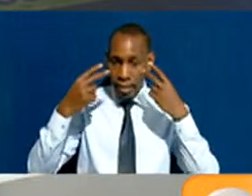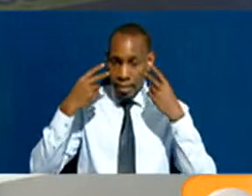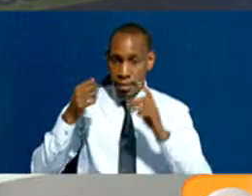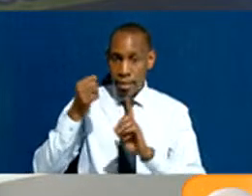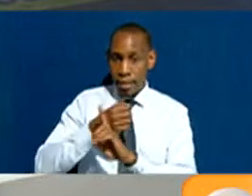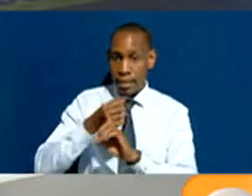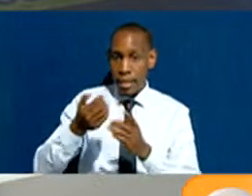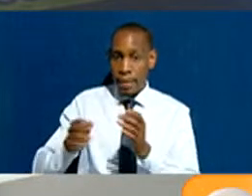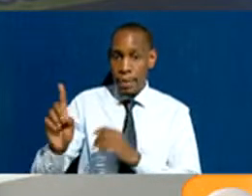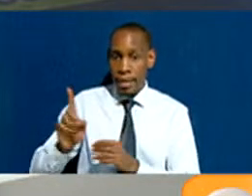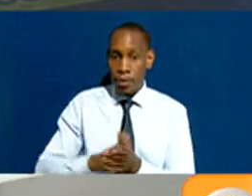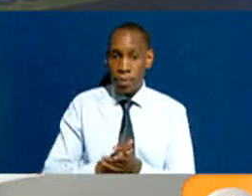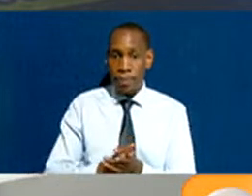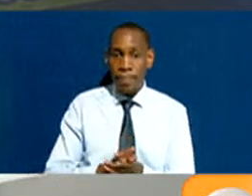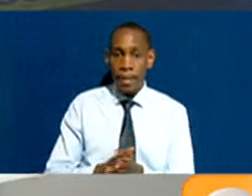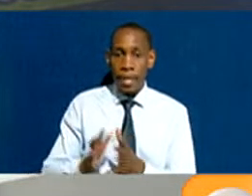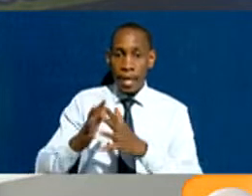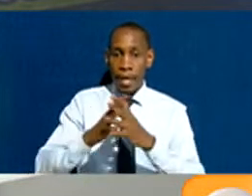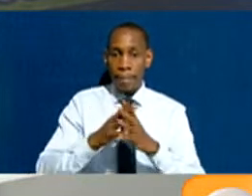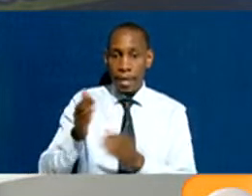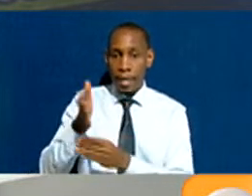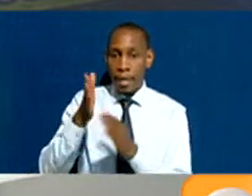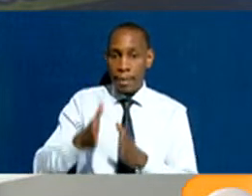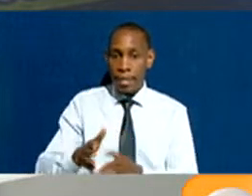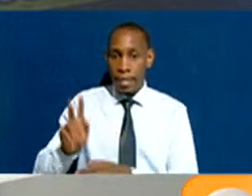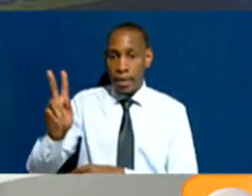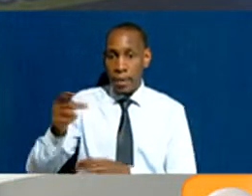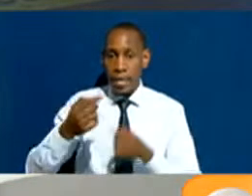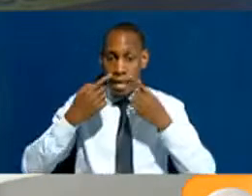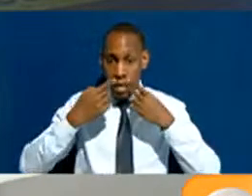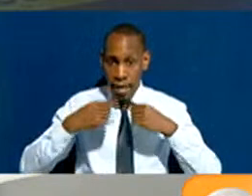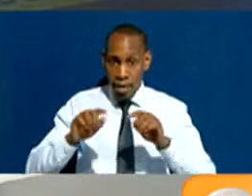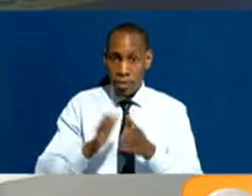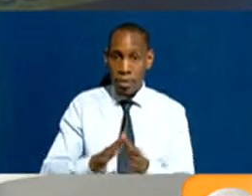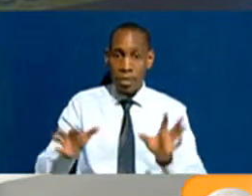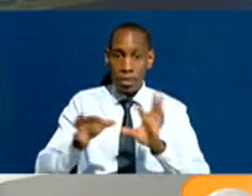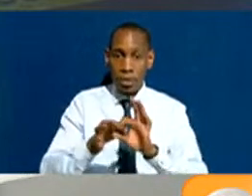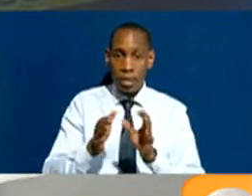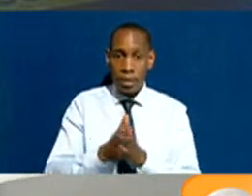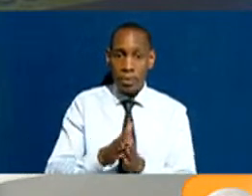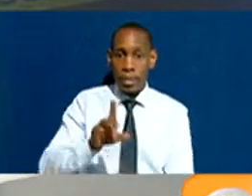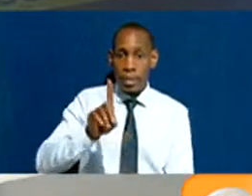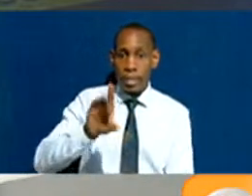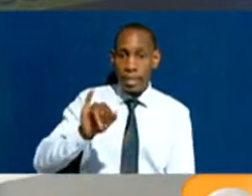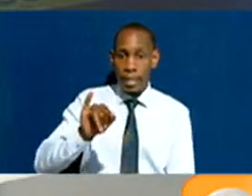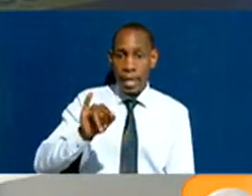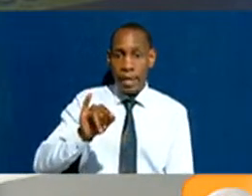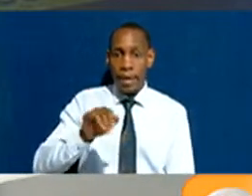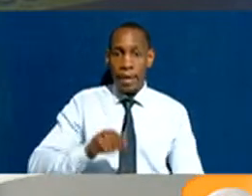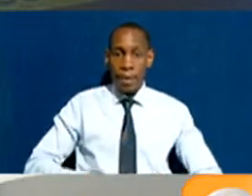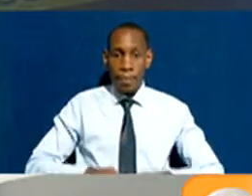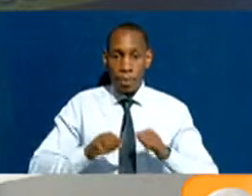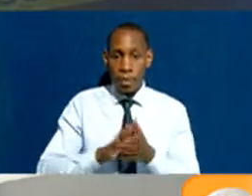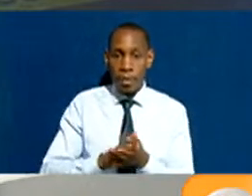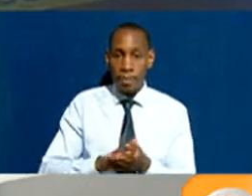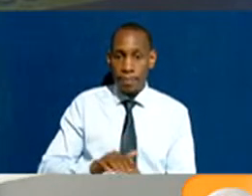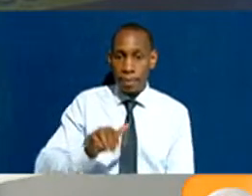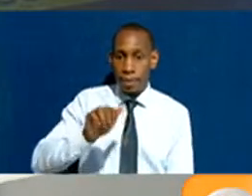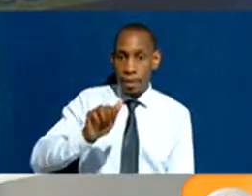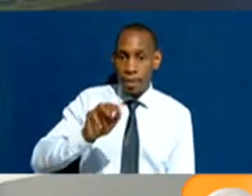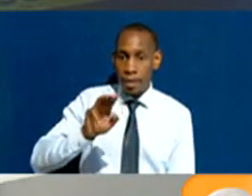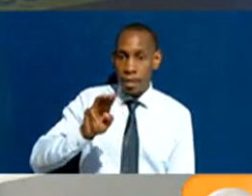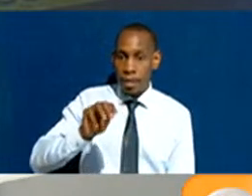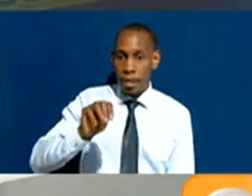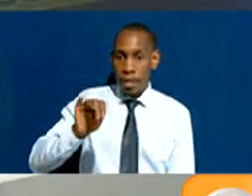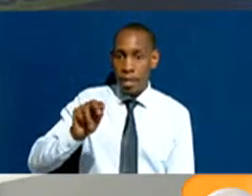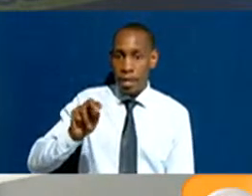U.S. Ambassador to Kenya, Margaret Whitman, who made the announcement jointly with the DCI director, Mohamed Amin, expressed